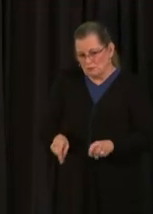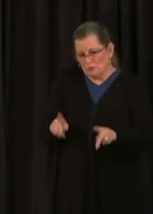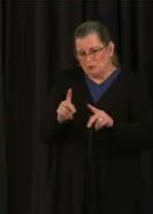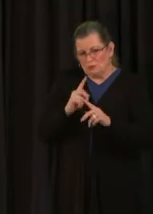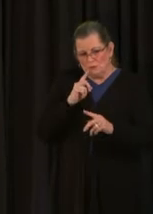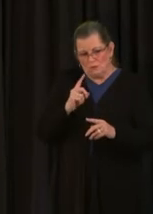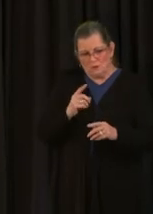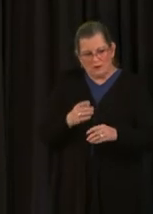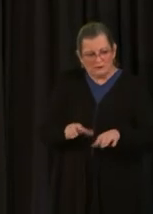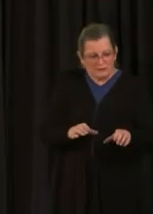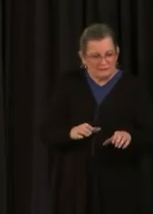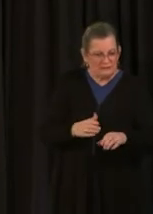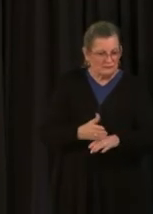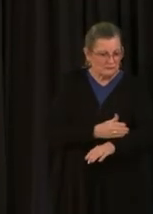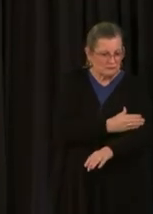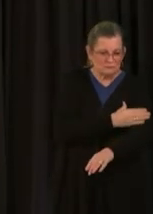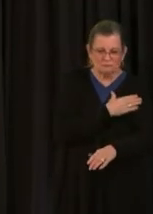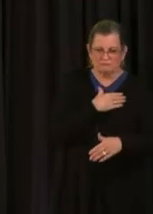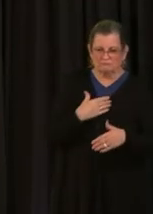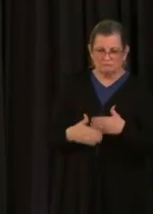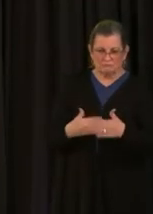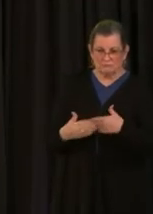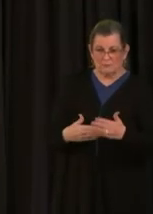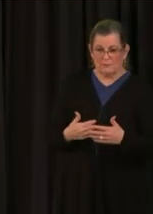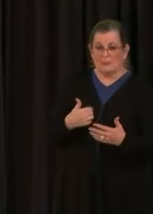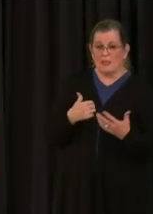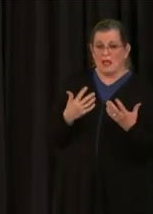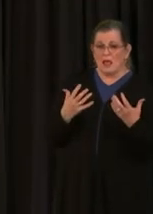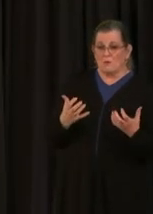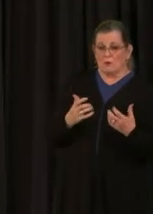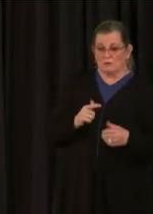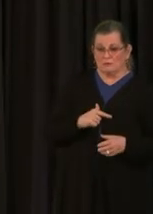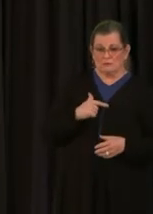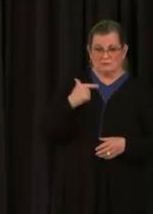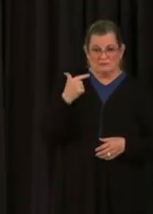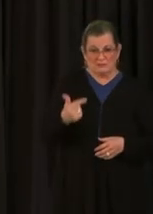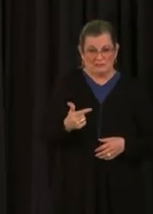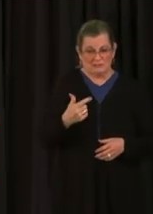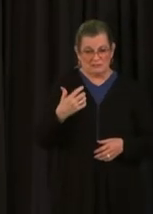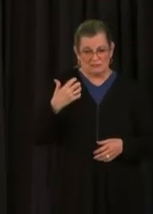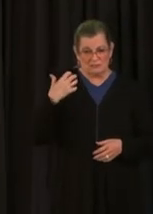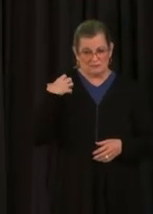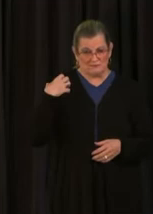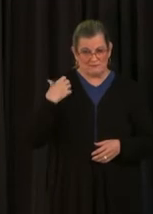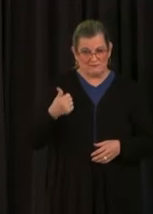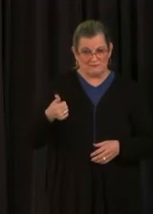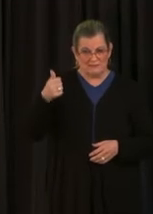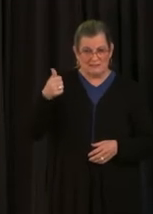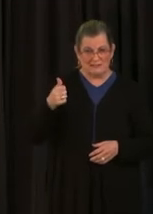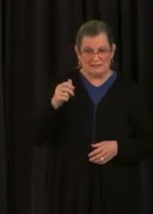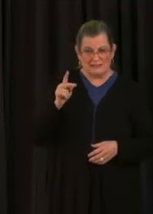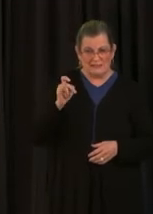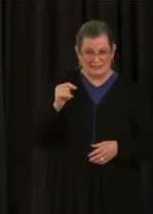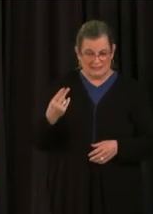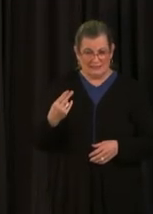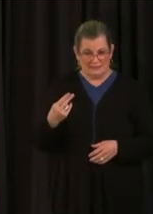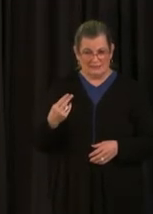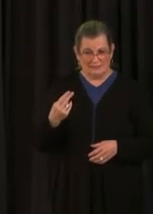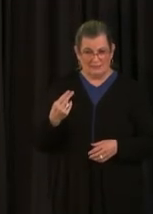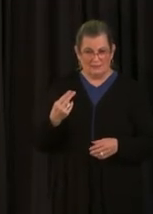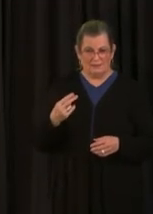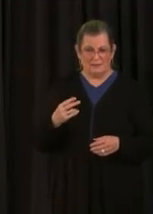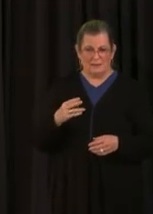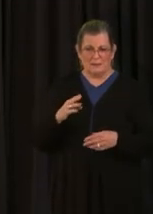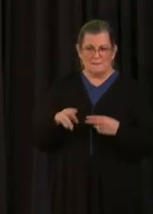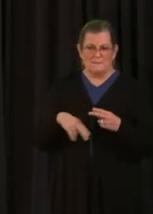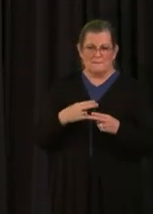work practice, we also require that our staff maintain 100% compliance with the masking